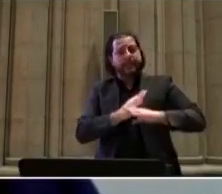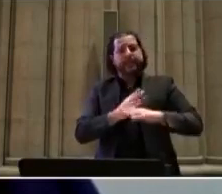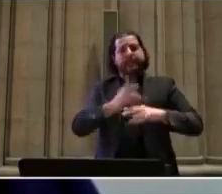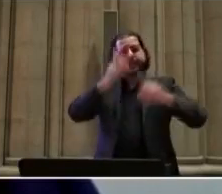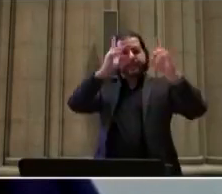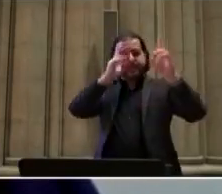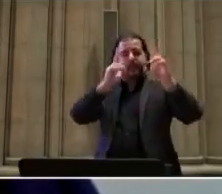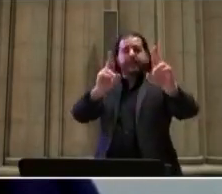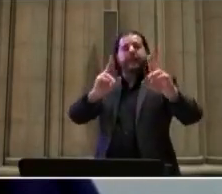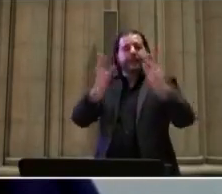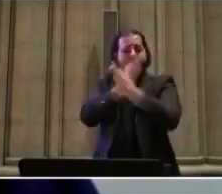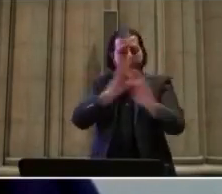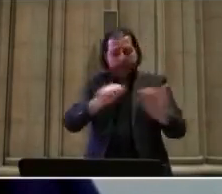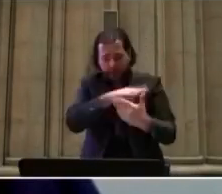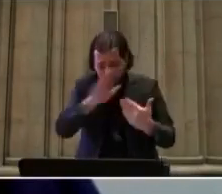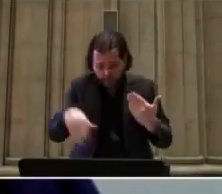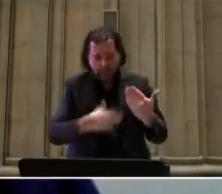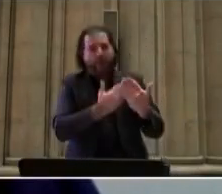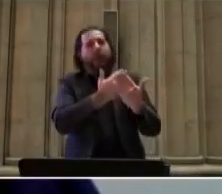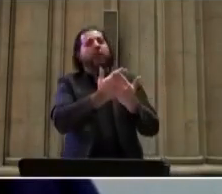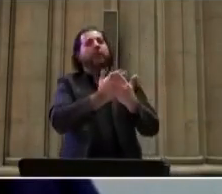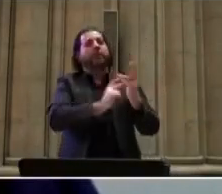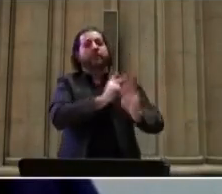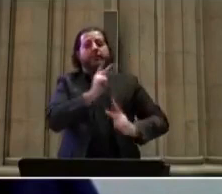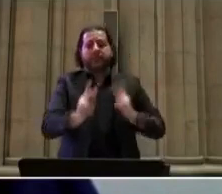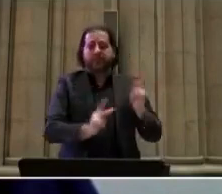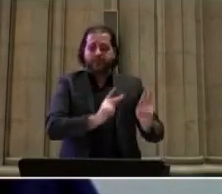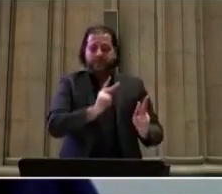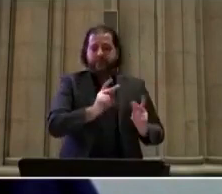freedom of every person.